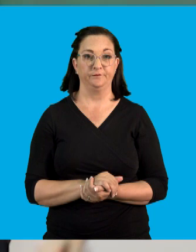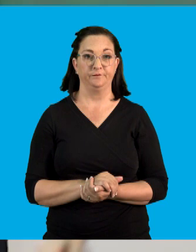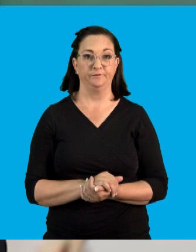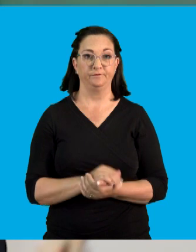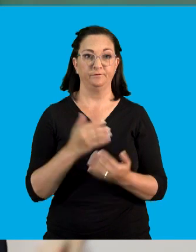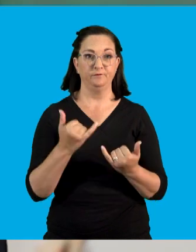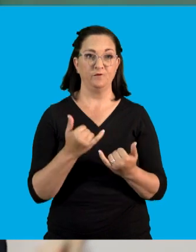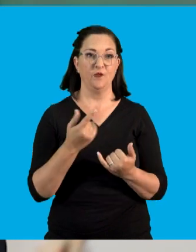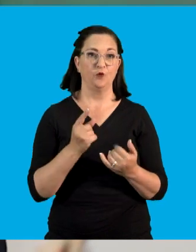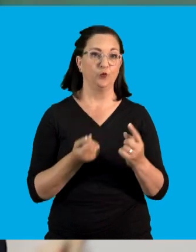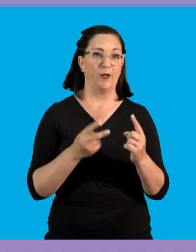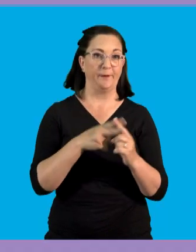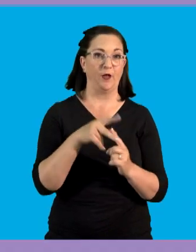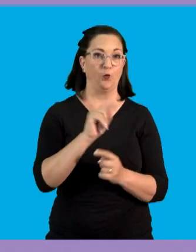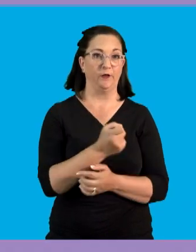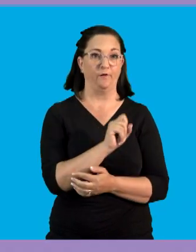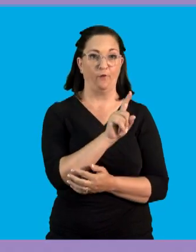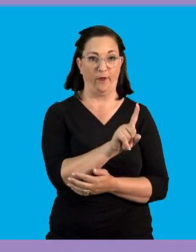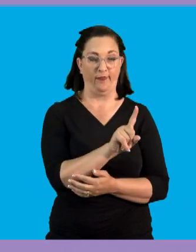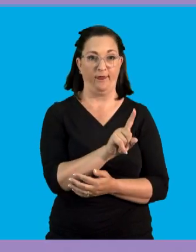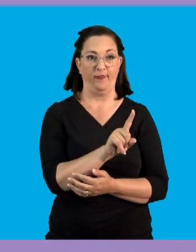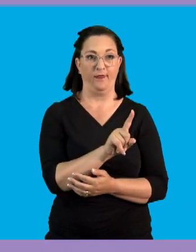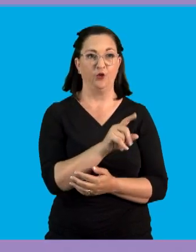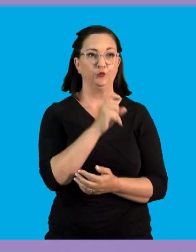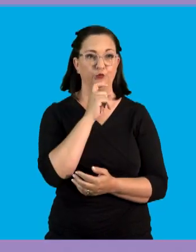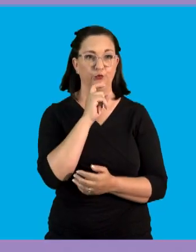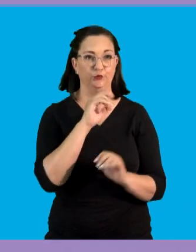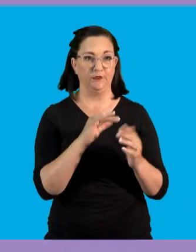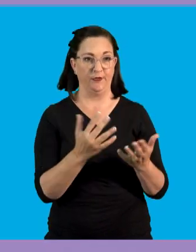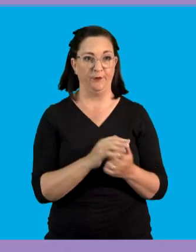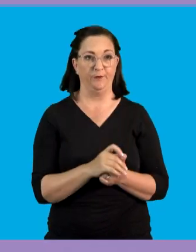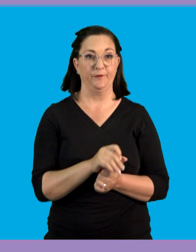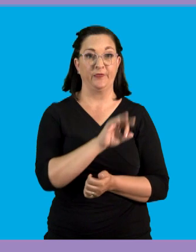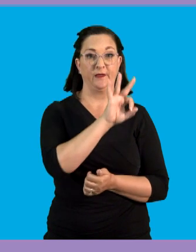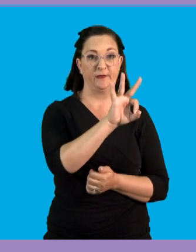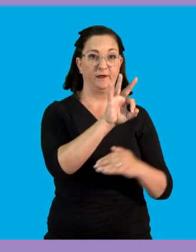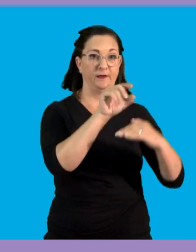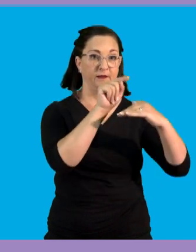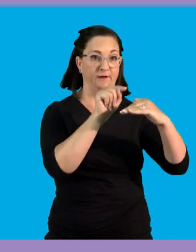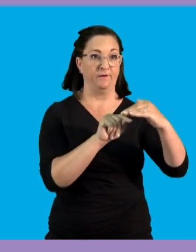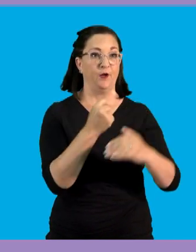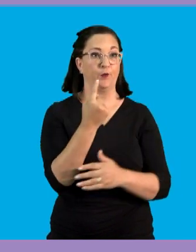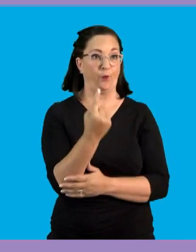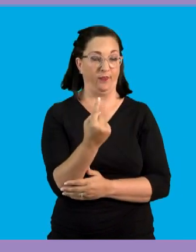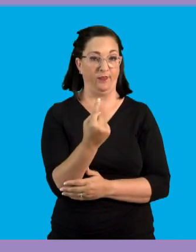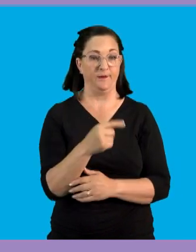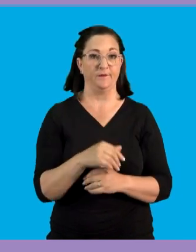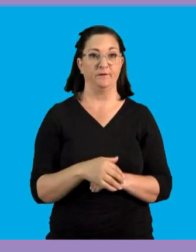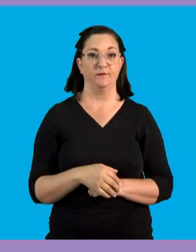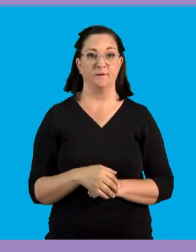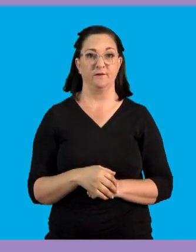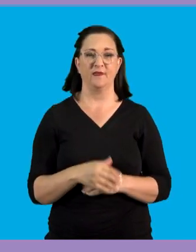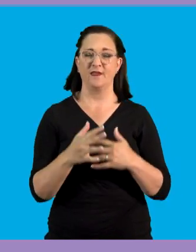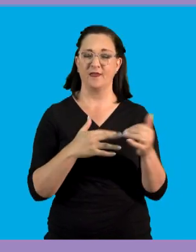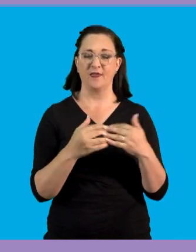the properties of 1? So remember, if I have 3 divided by 1,